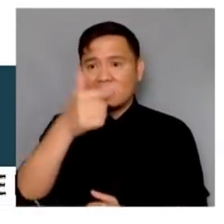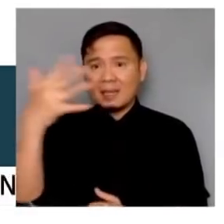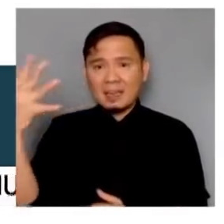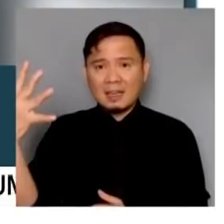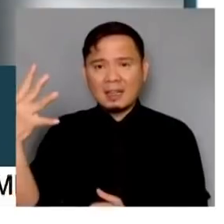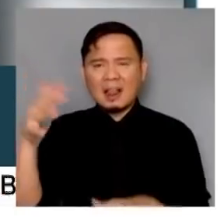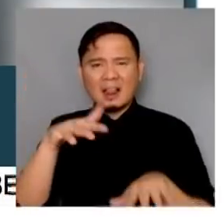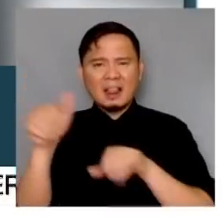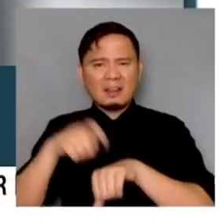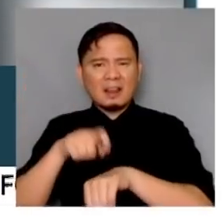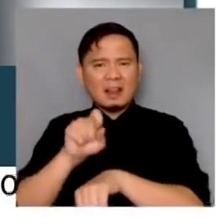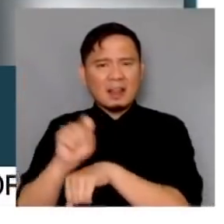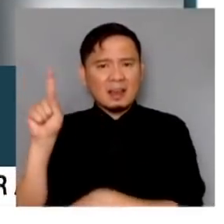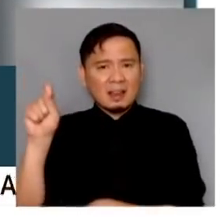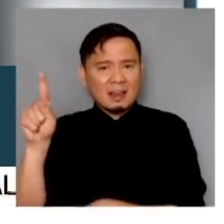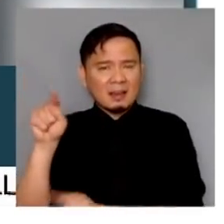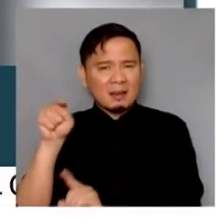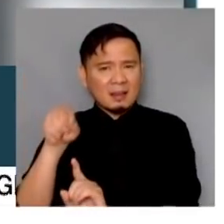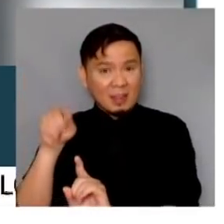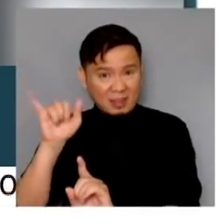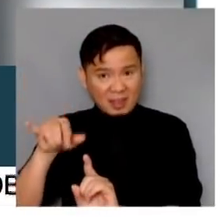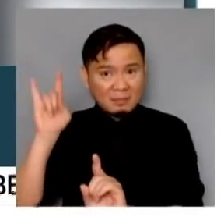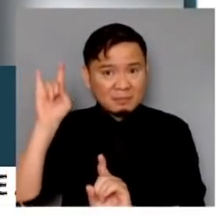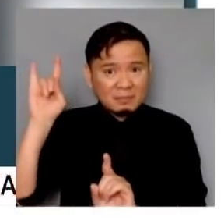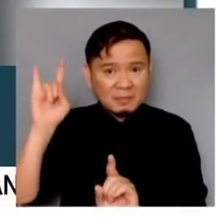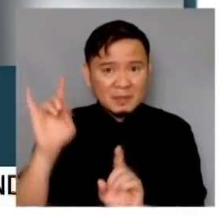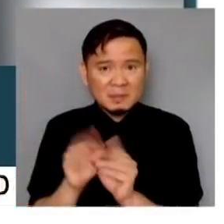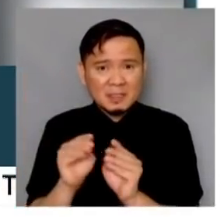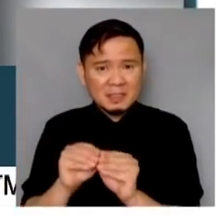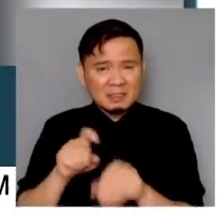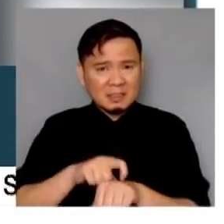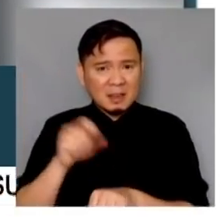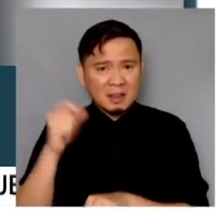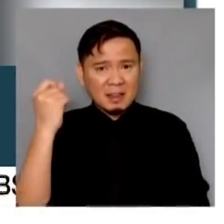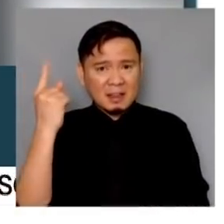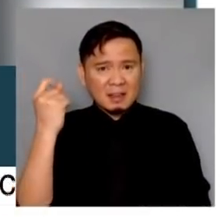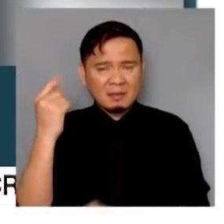when the press con is at 11 a.m. What do the acts tell you?